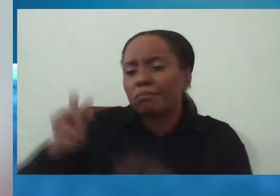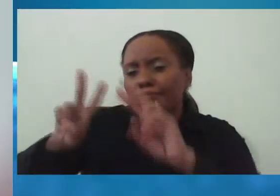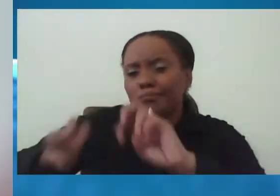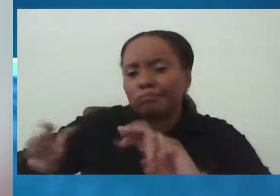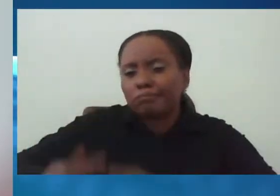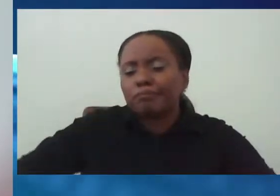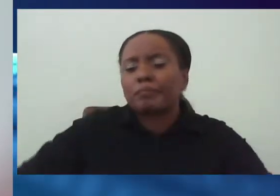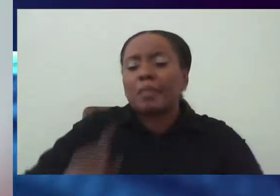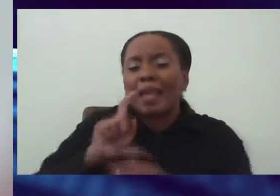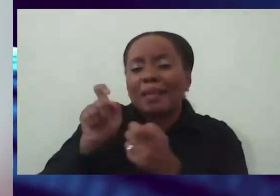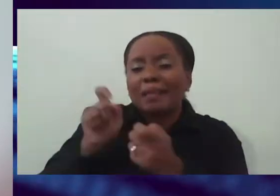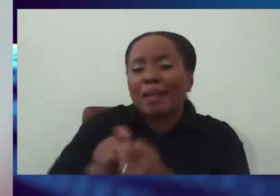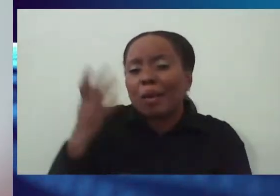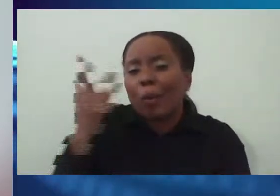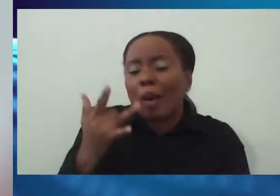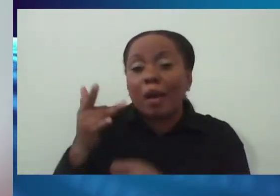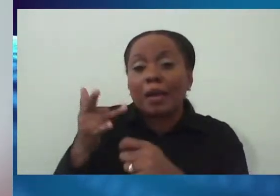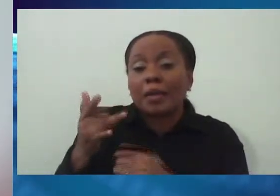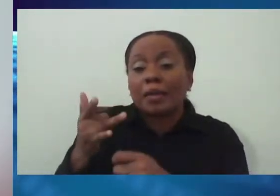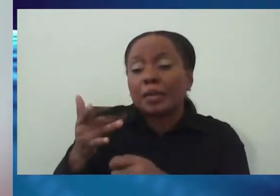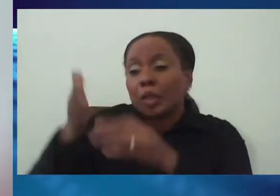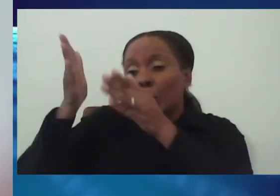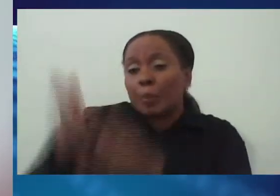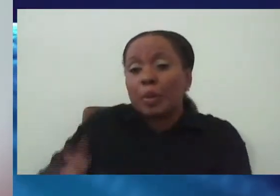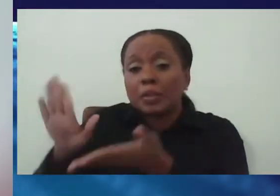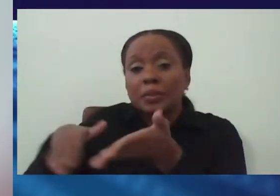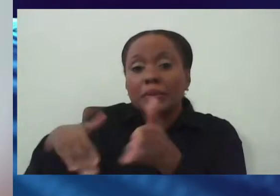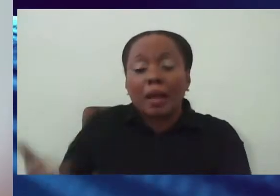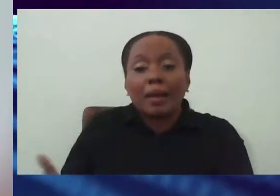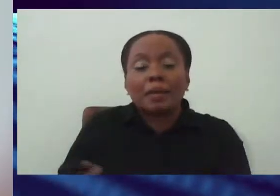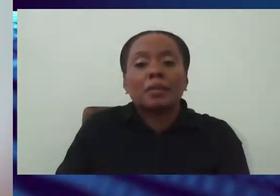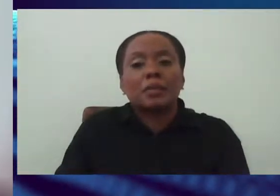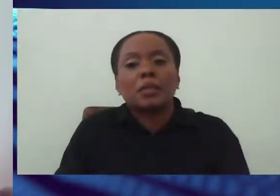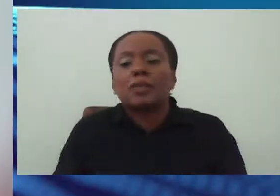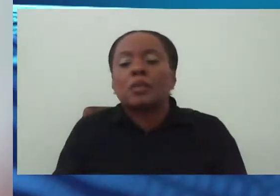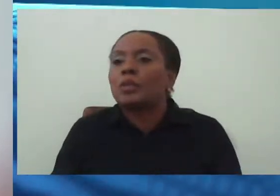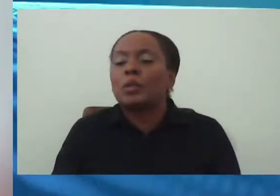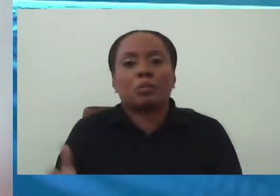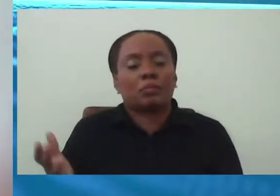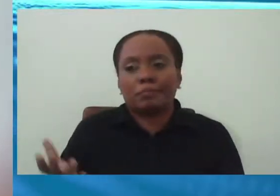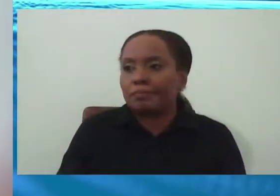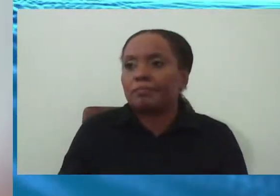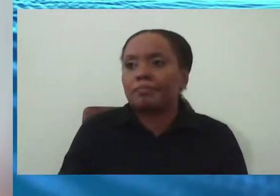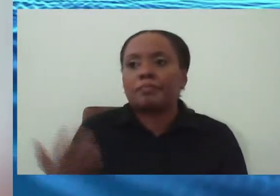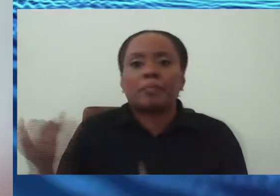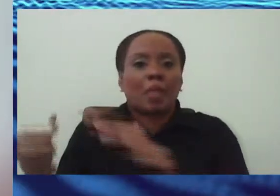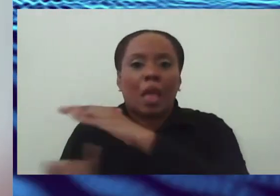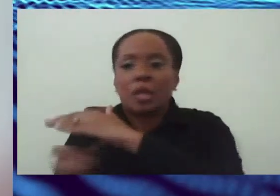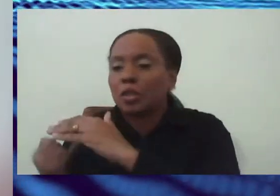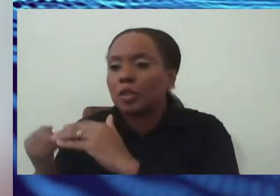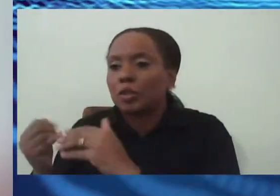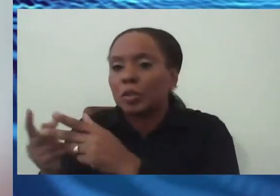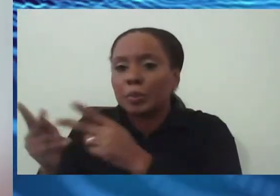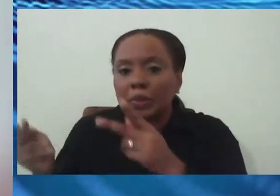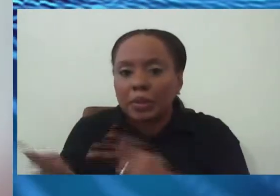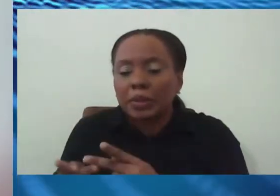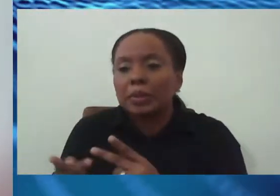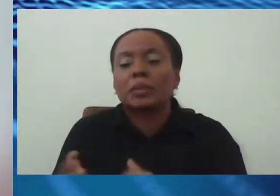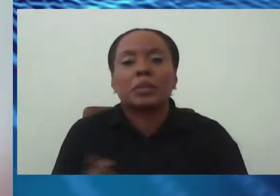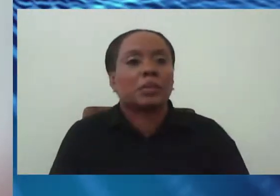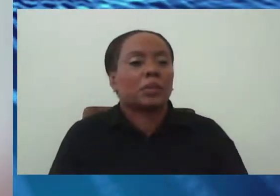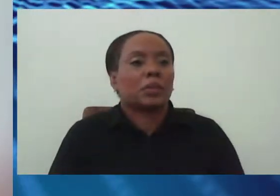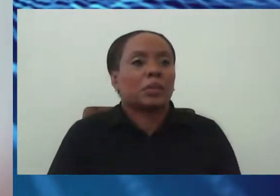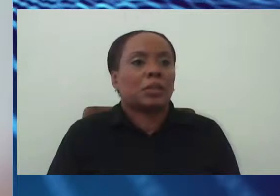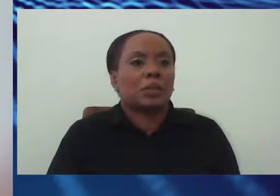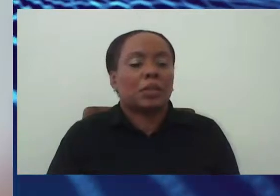And so there may be interaction between the coroner's office and other parties in terms